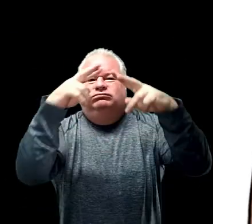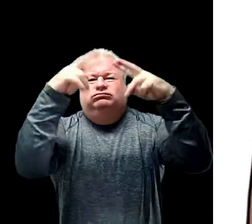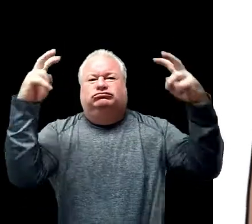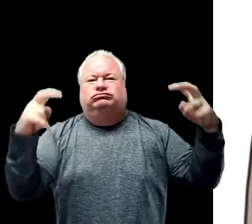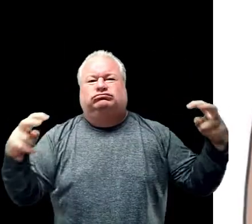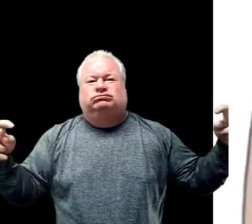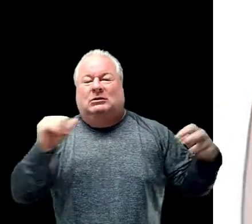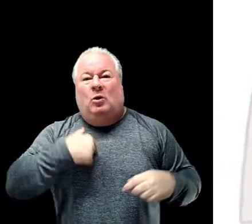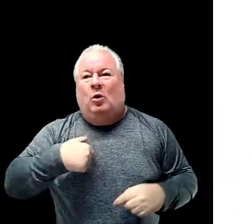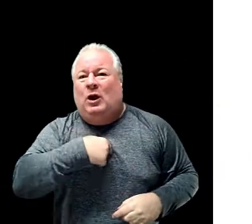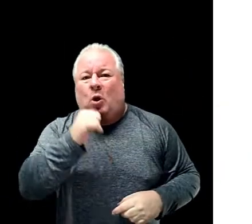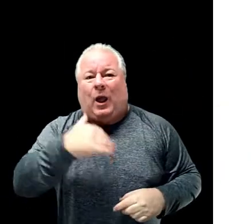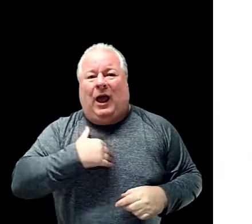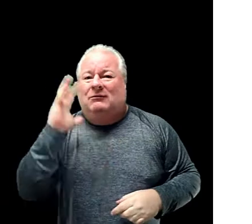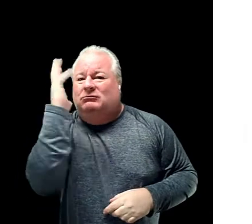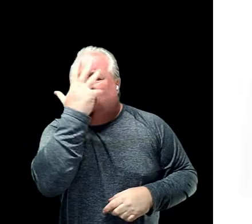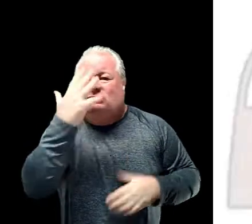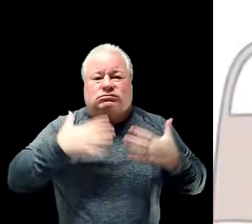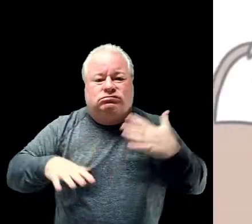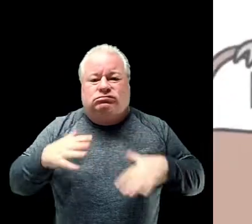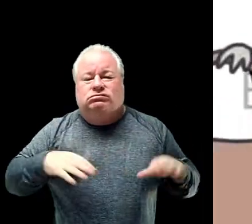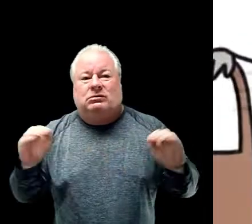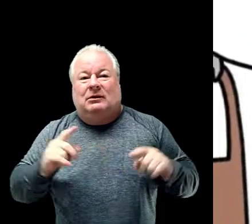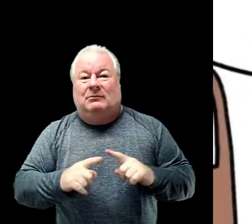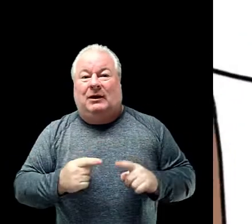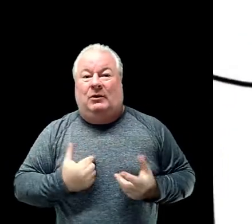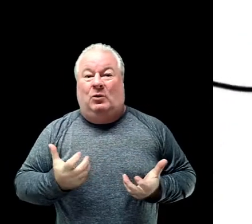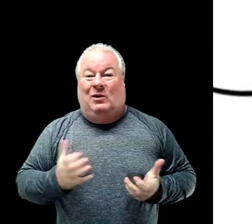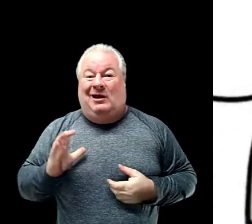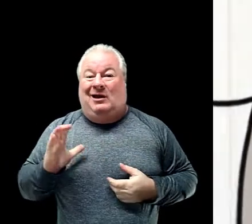costumes. But I want candy.